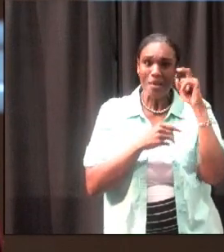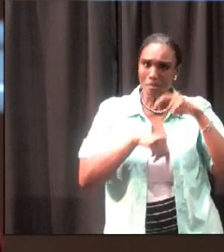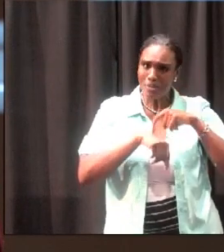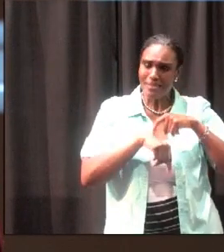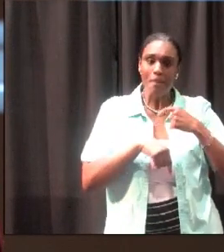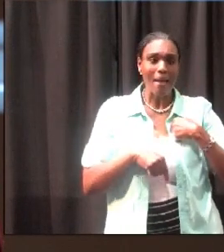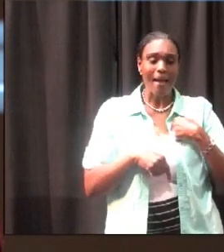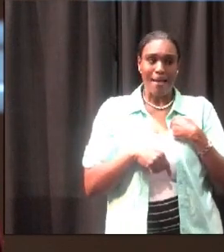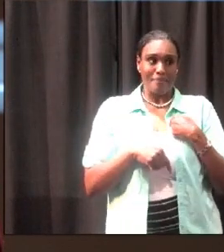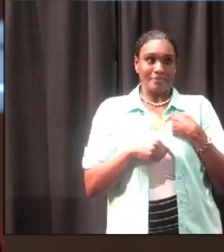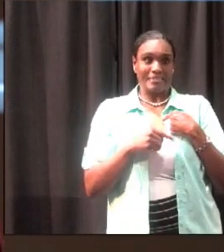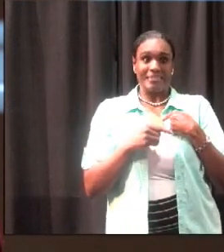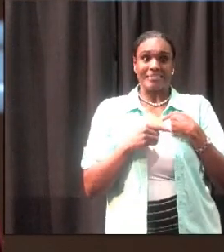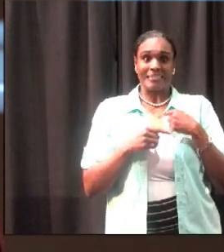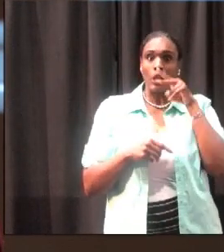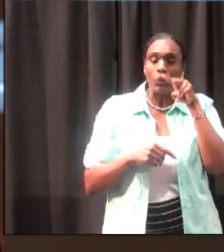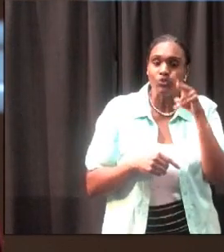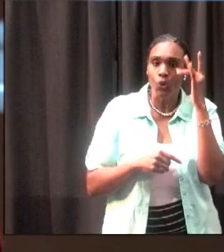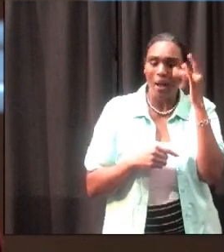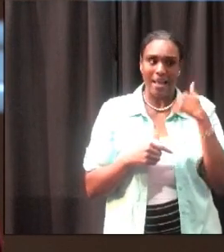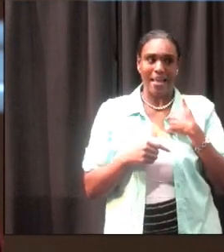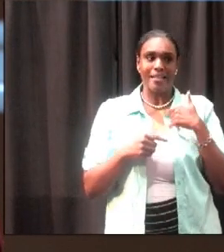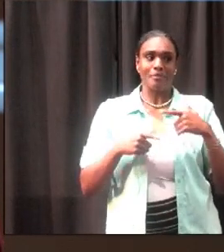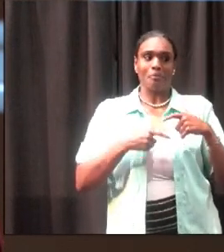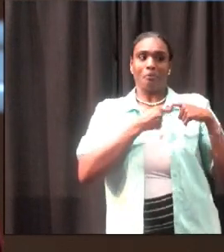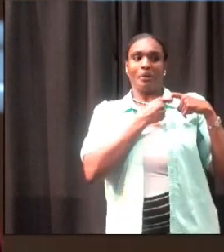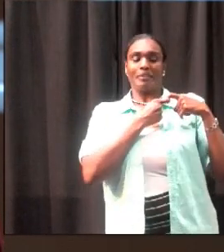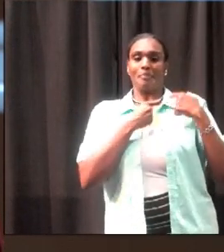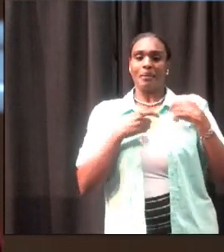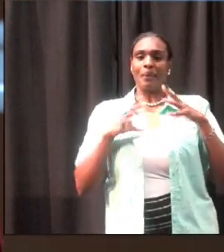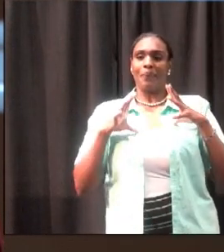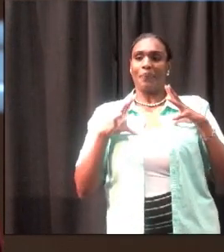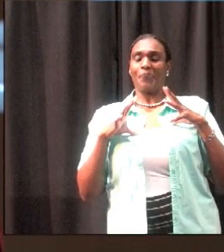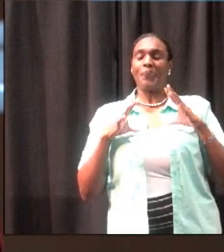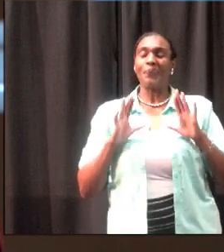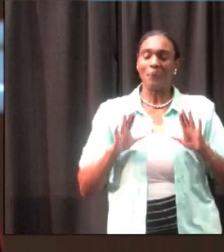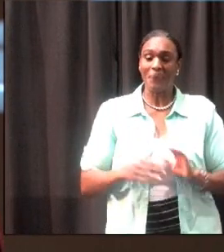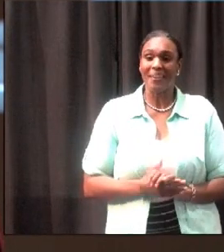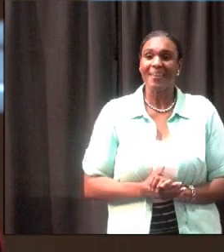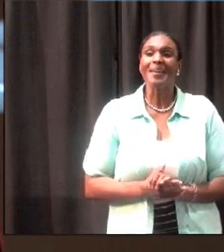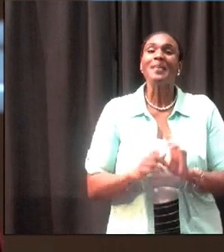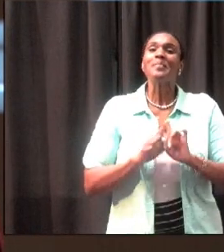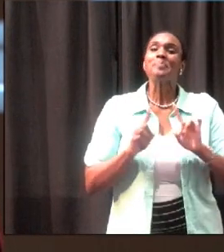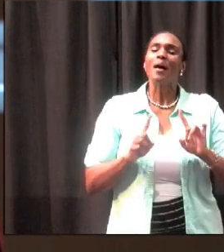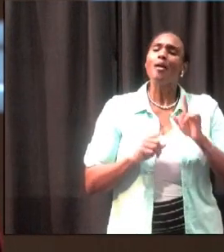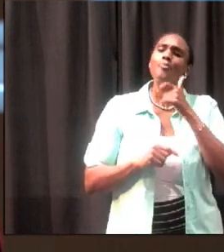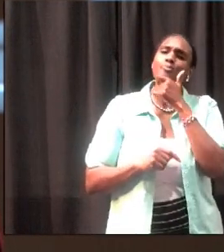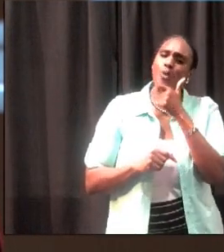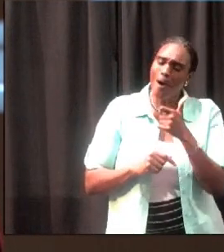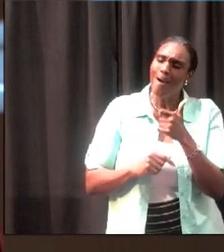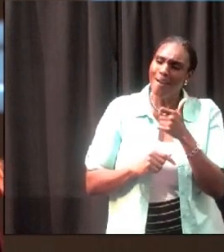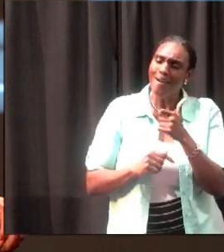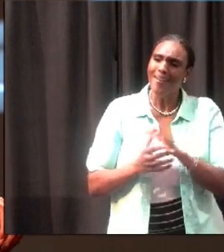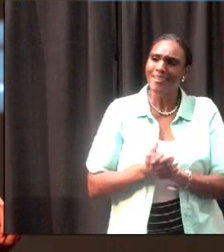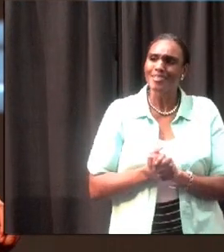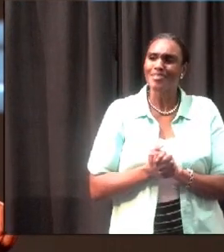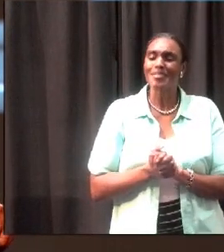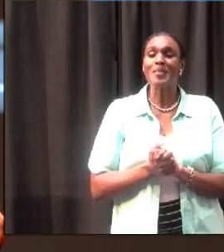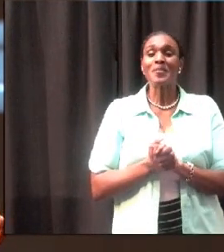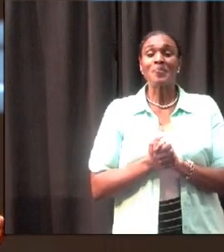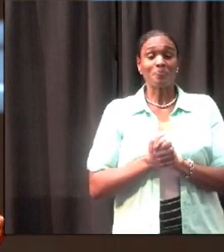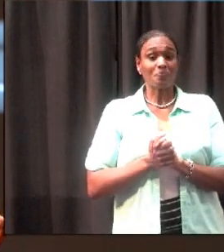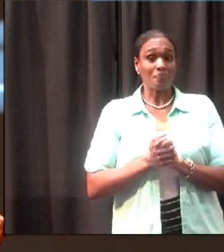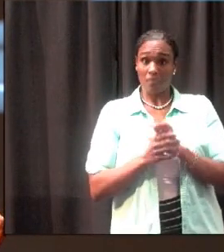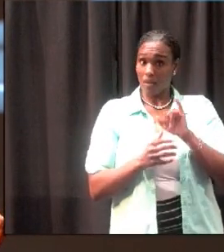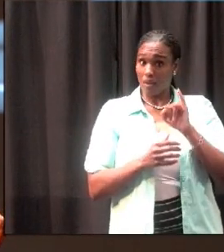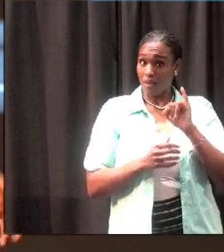a break. So please make sure that you tune in. And then those of you who need the